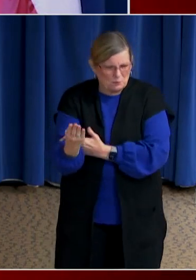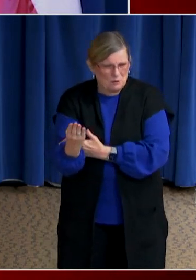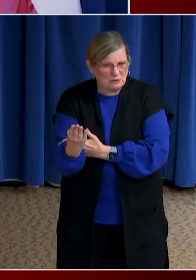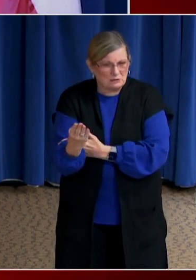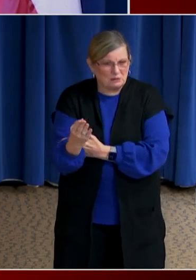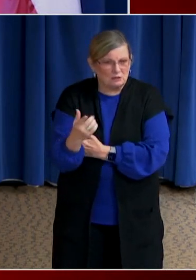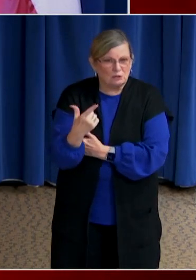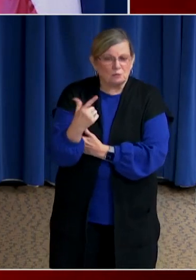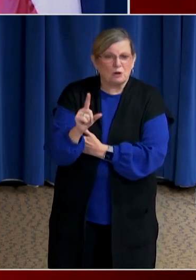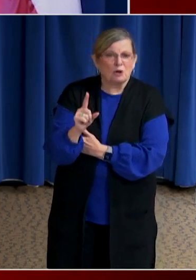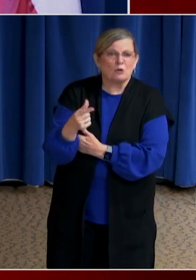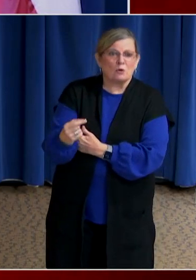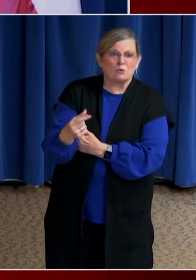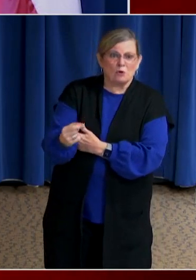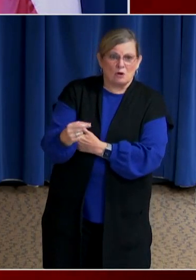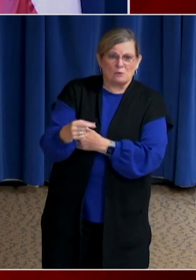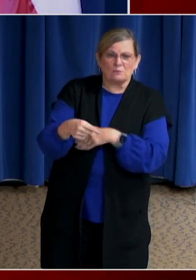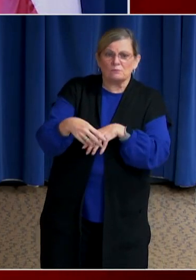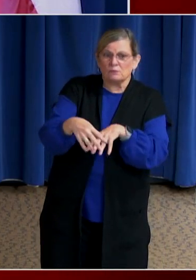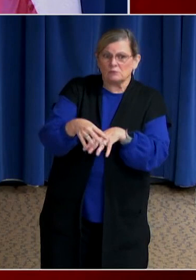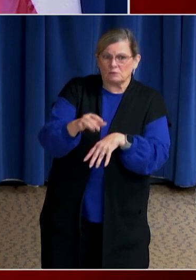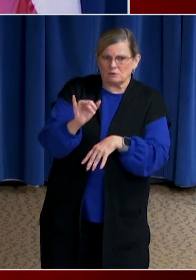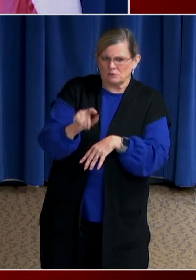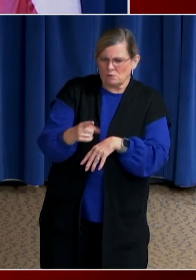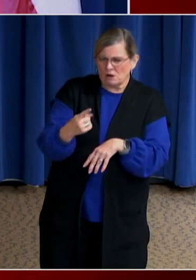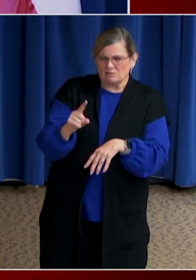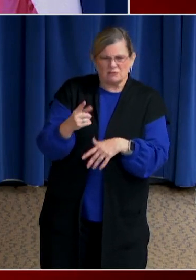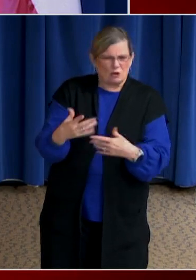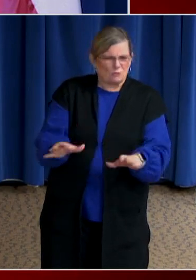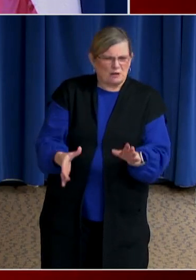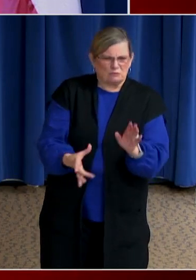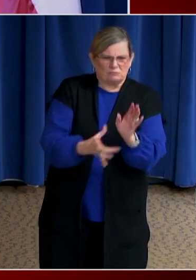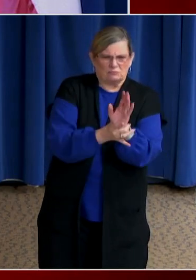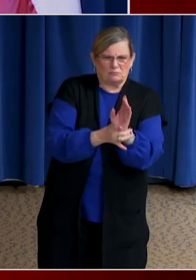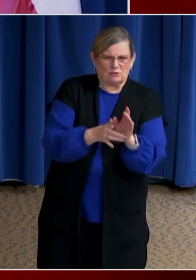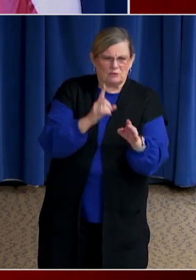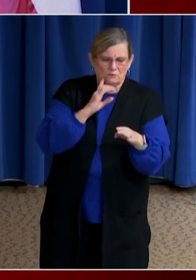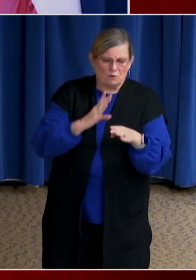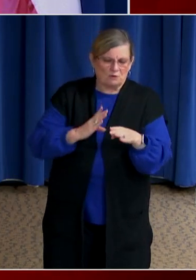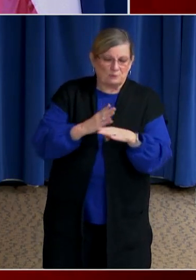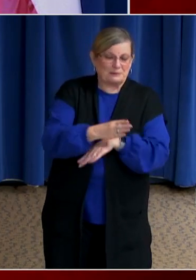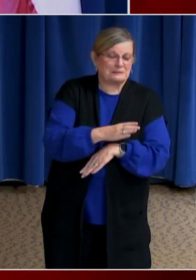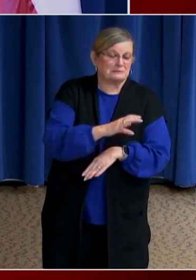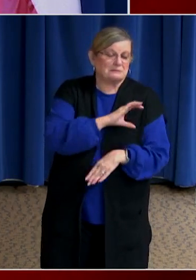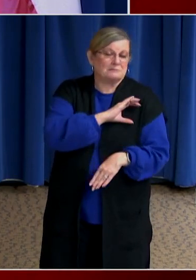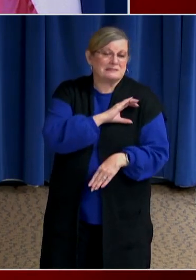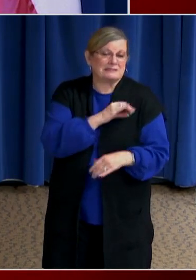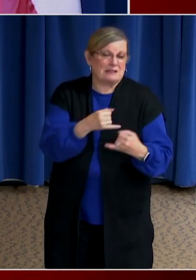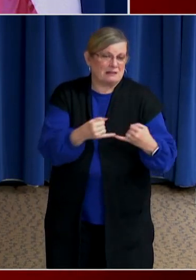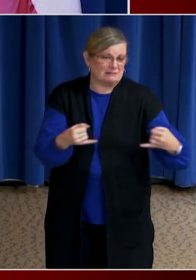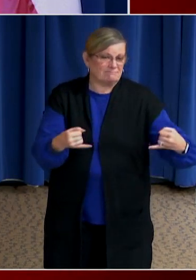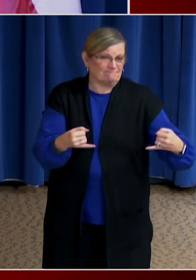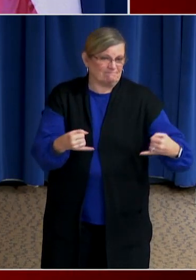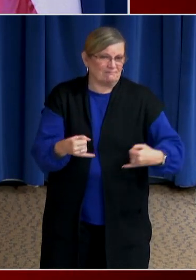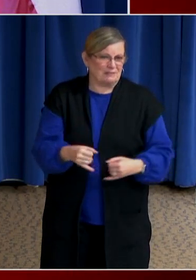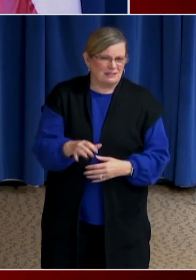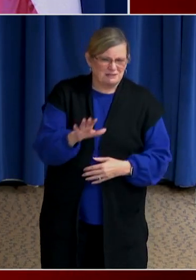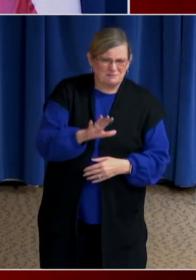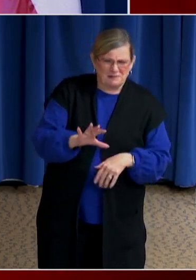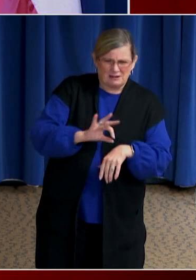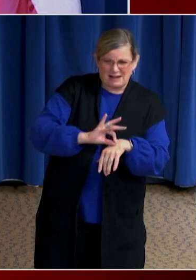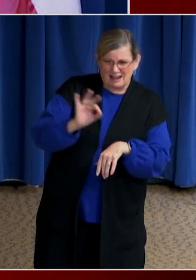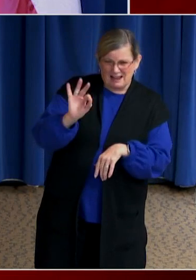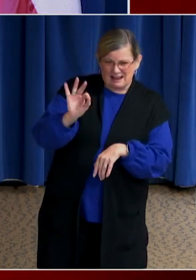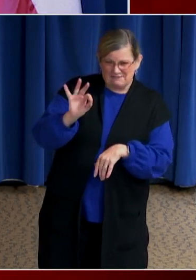We had one arrest for crossing a police line. At about 9:50 p.m., we had two